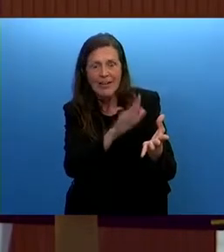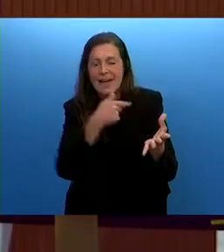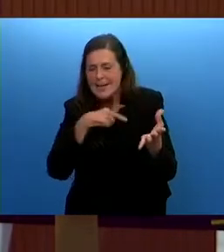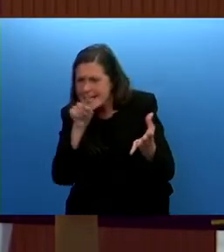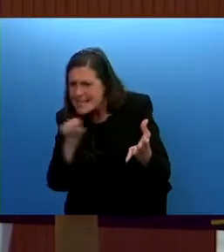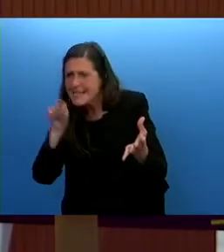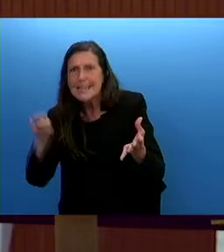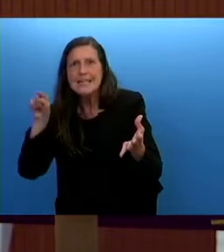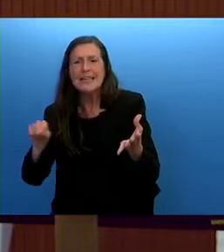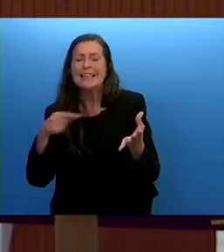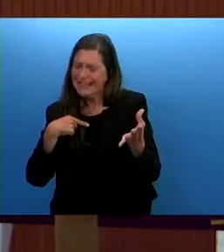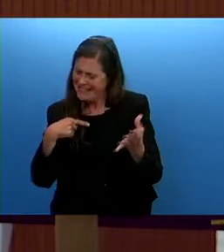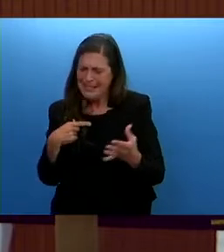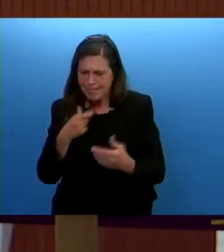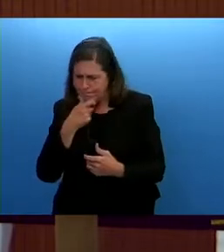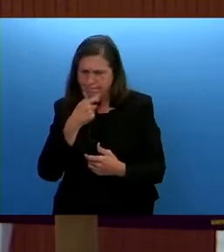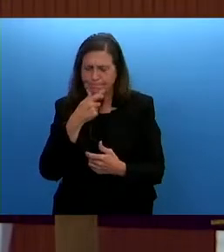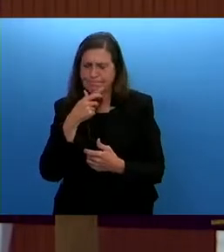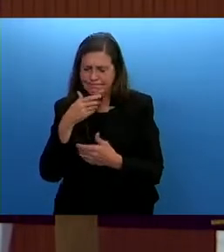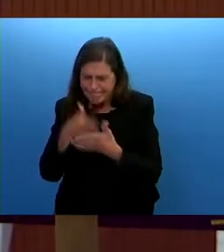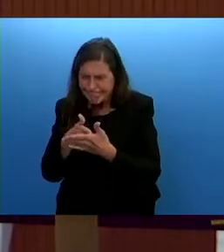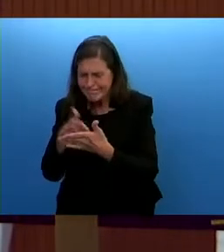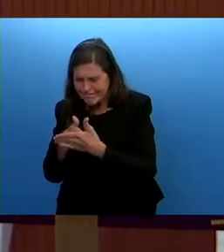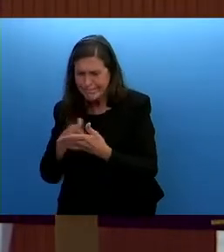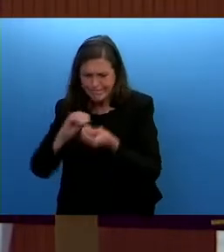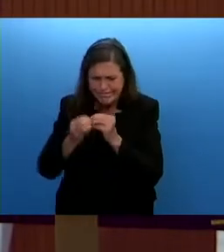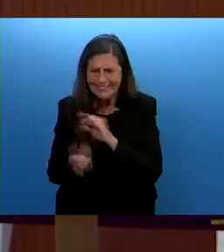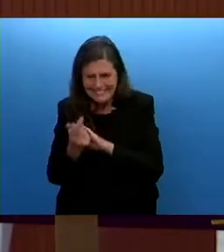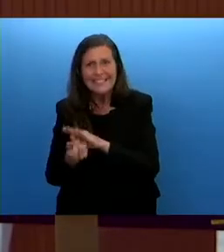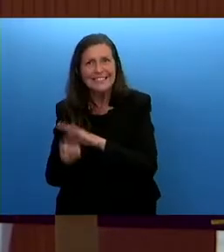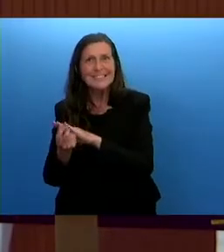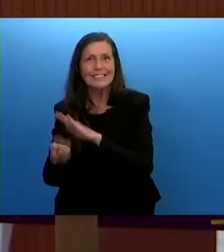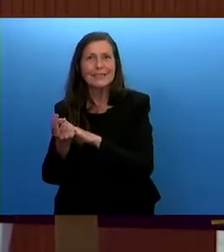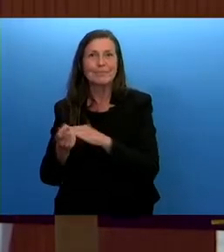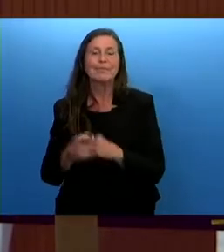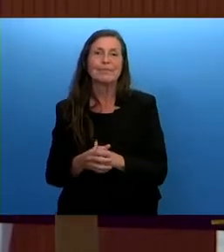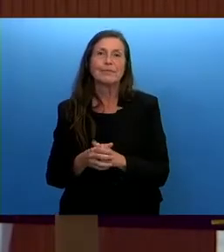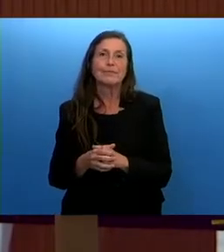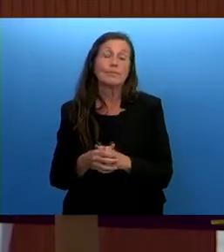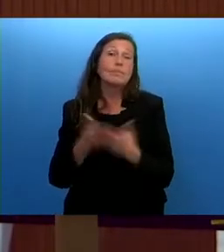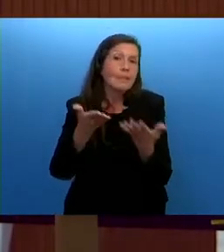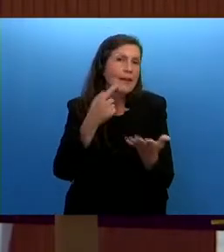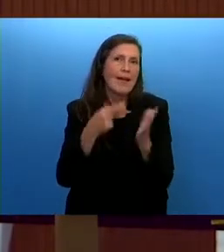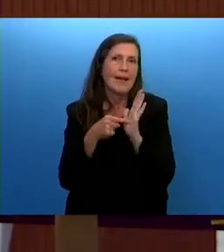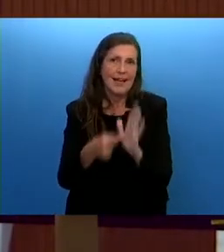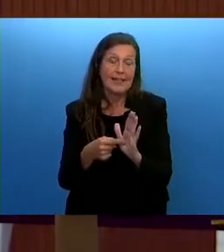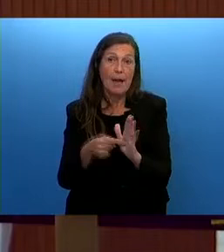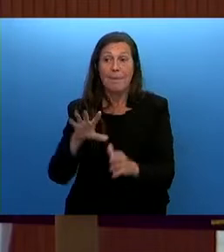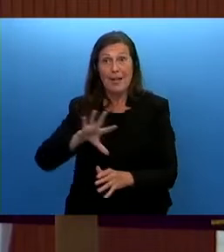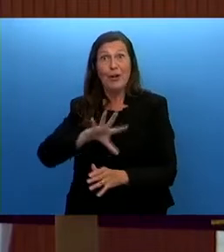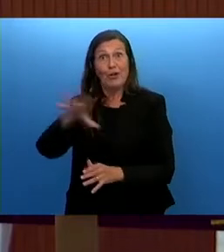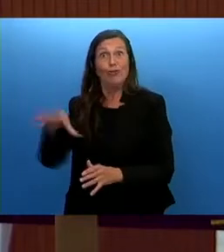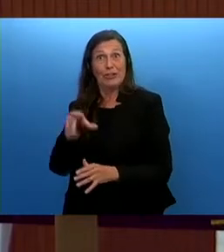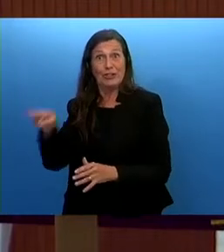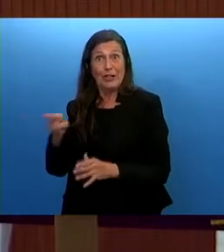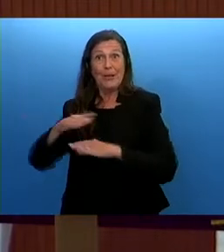still encountering some challenges. As I mentioned before, this week's regional platform meeting